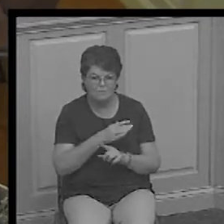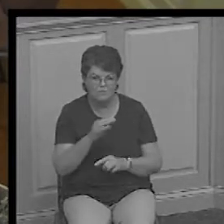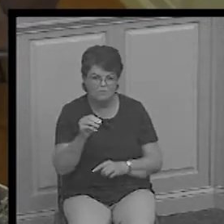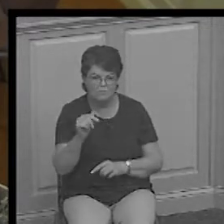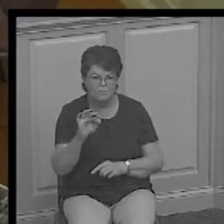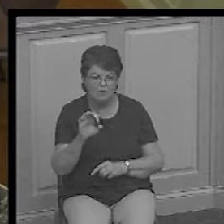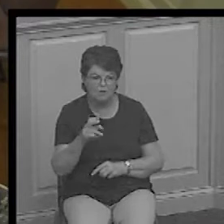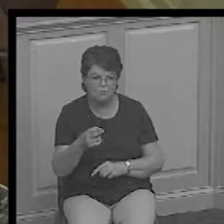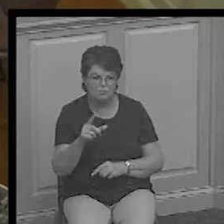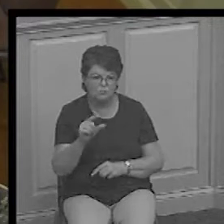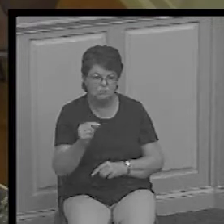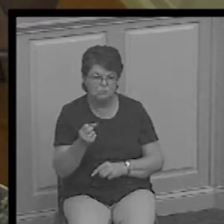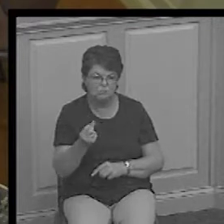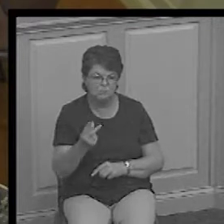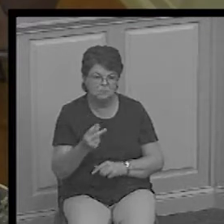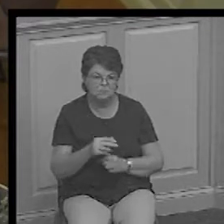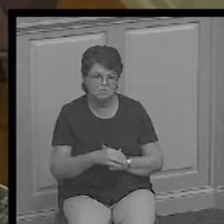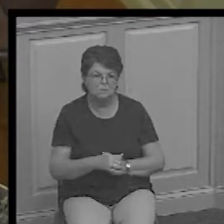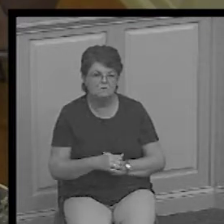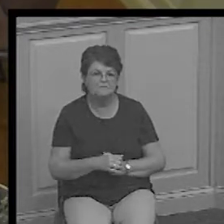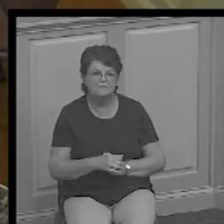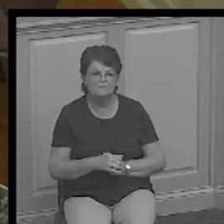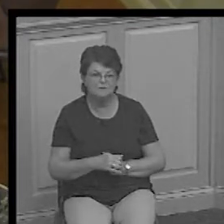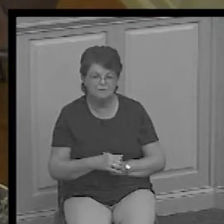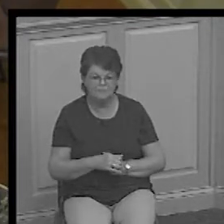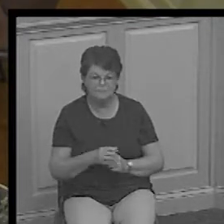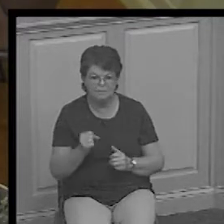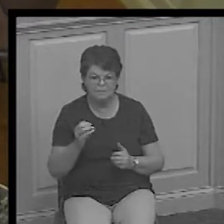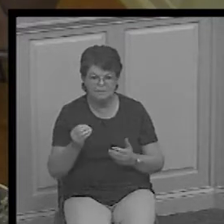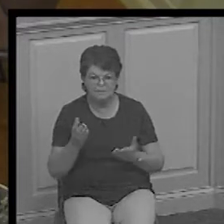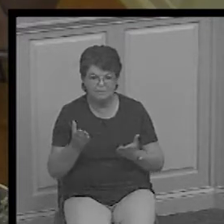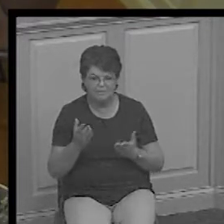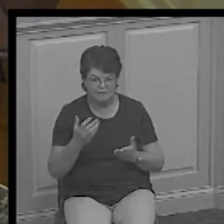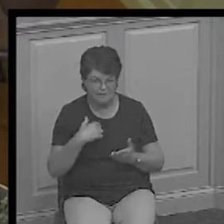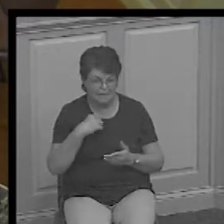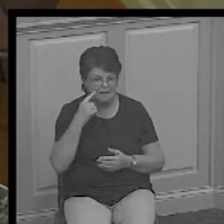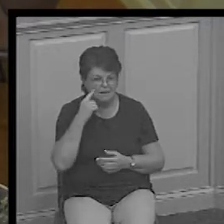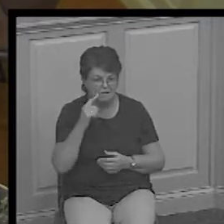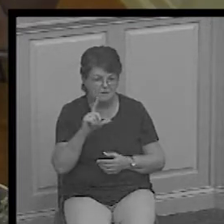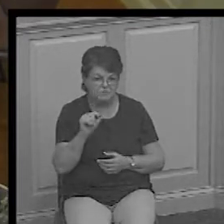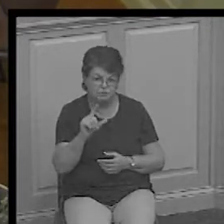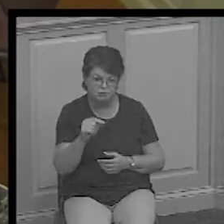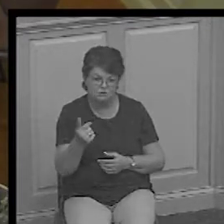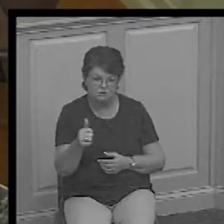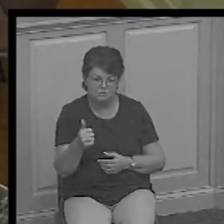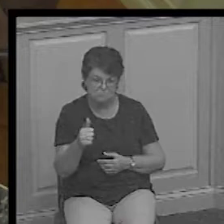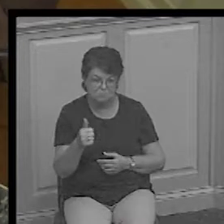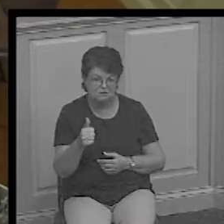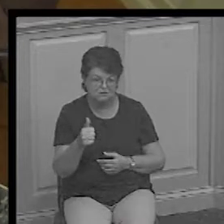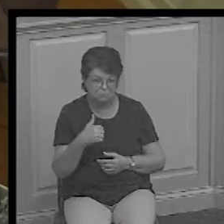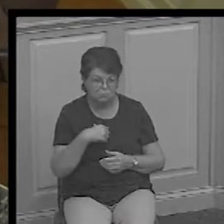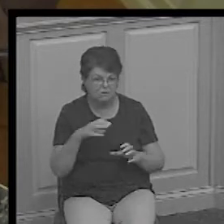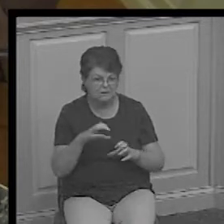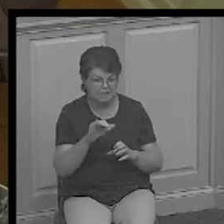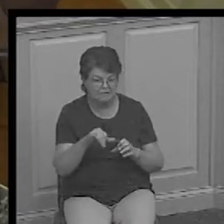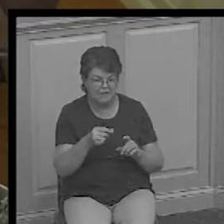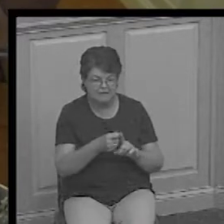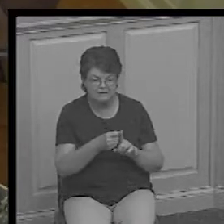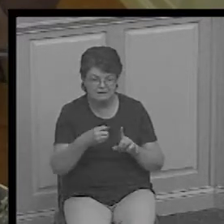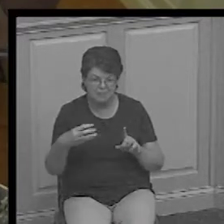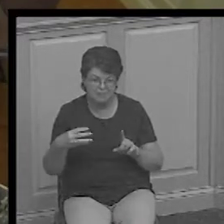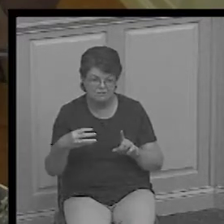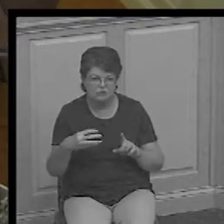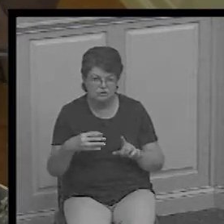2012. for March of Yeah, 2012. so maybe, I think it was 2010. I feel like we did that expansion in 2010,